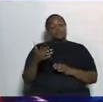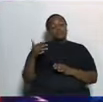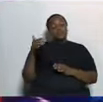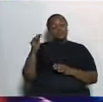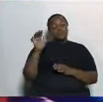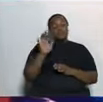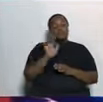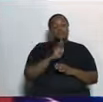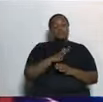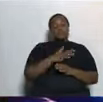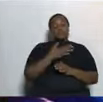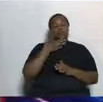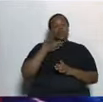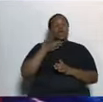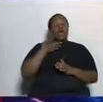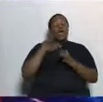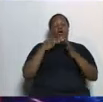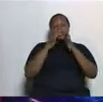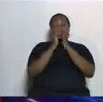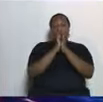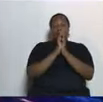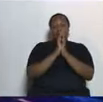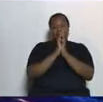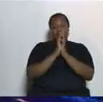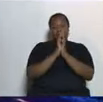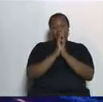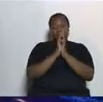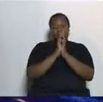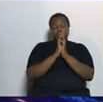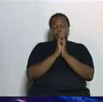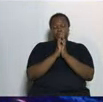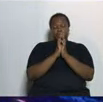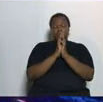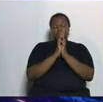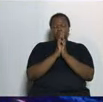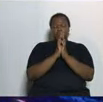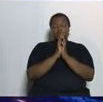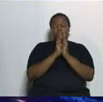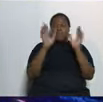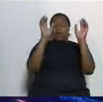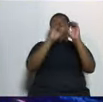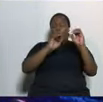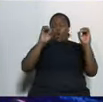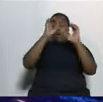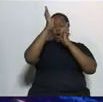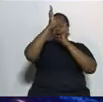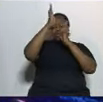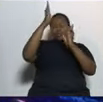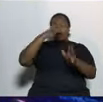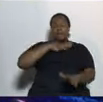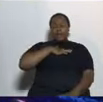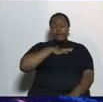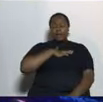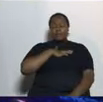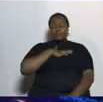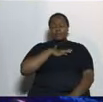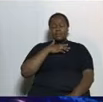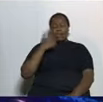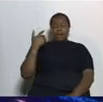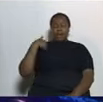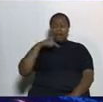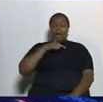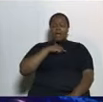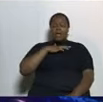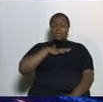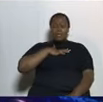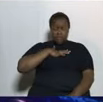We're going to pray. Tunahitaji kuomba sasa. Oh my Father, Baba yangu, we're bowing our heads. Tumeinamisha